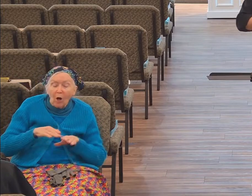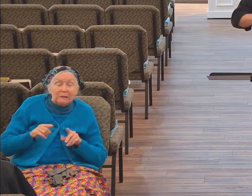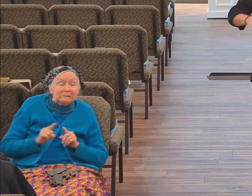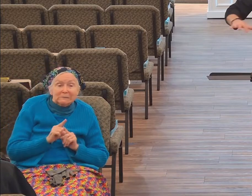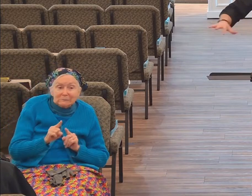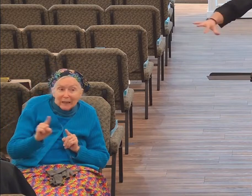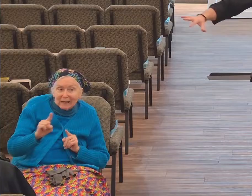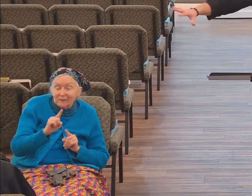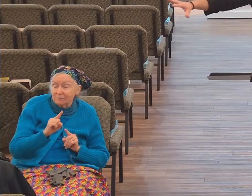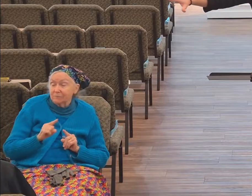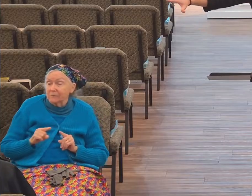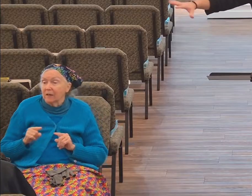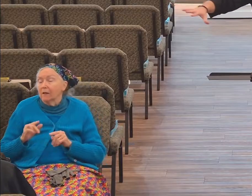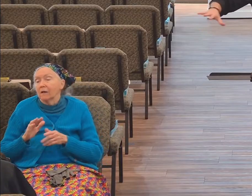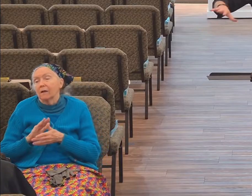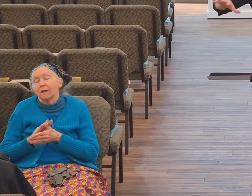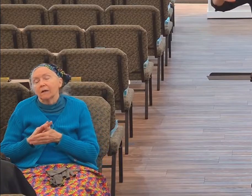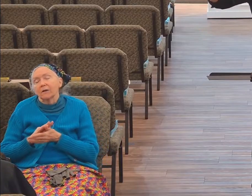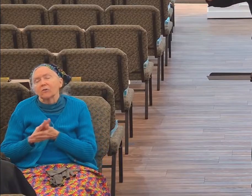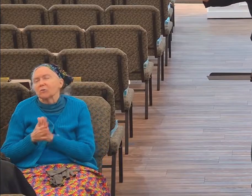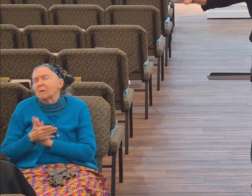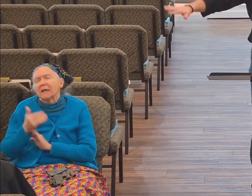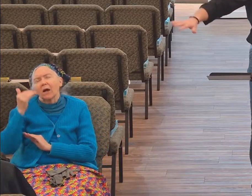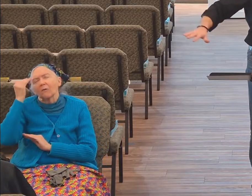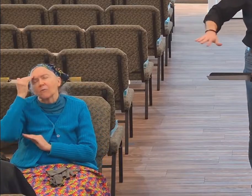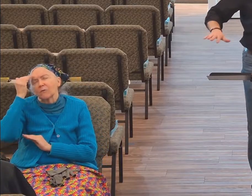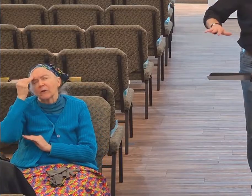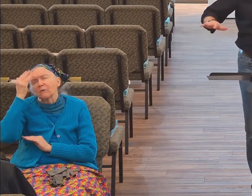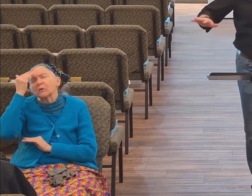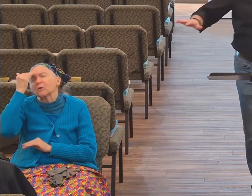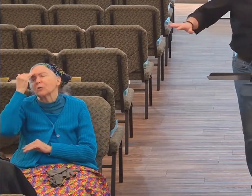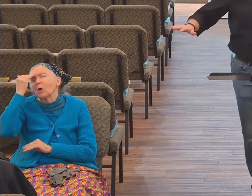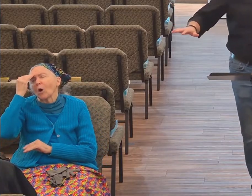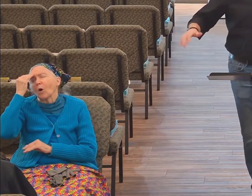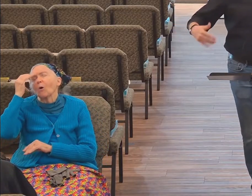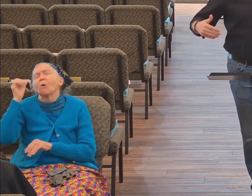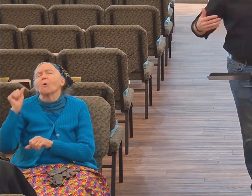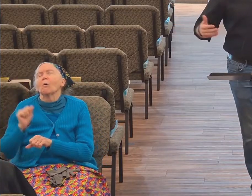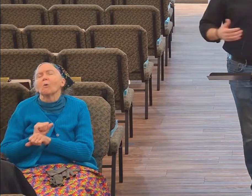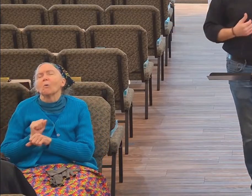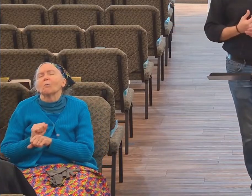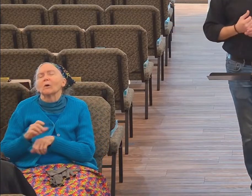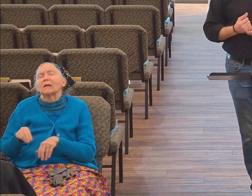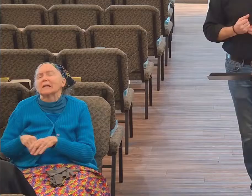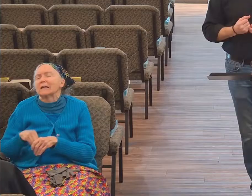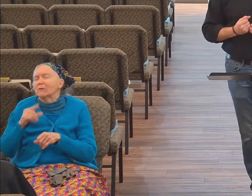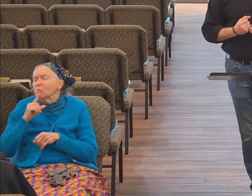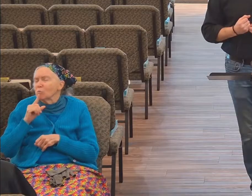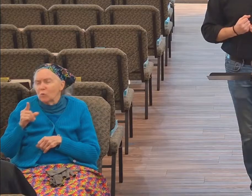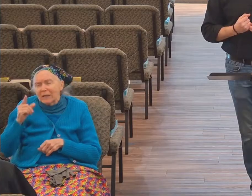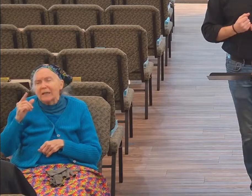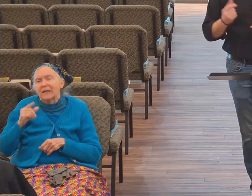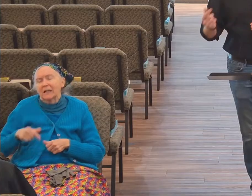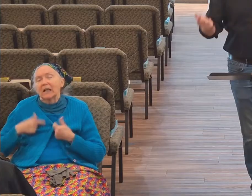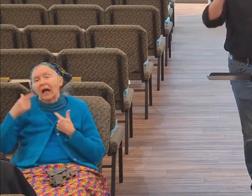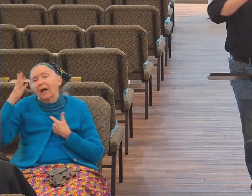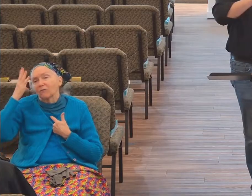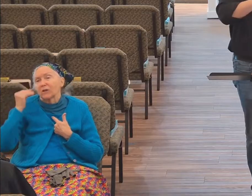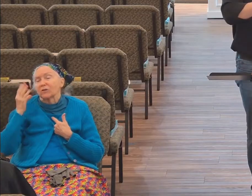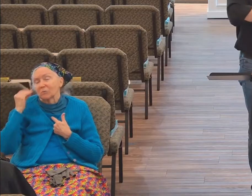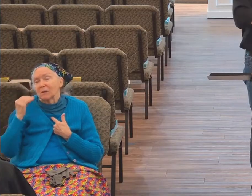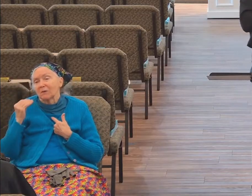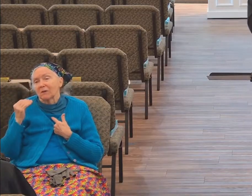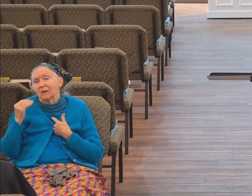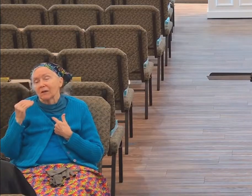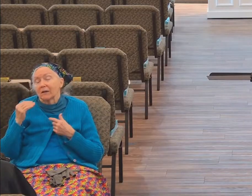it's becoming so familiar with it, testing it out, working it out, okay, in real life experience. It connects us back to